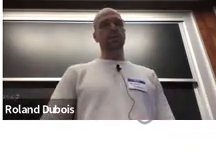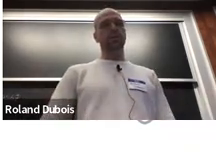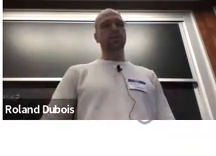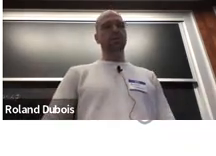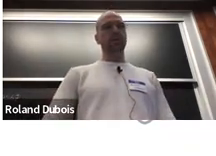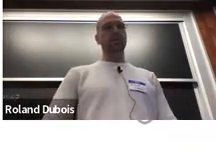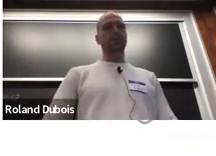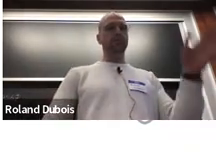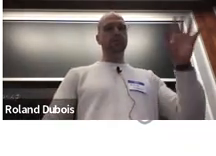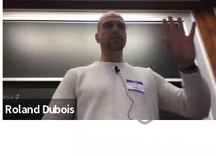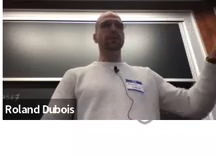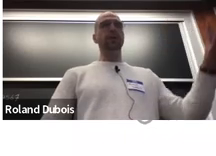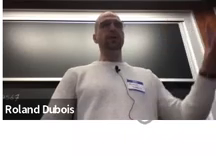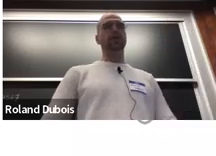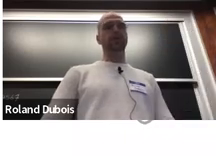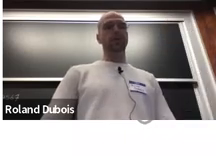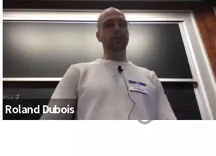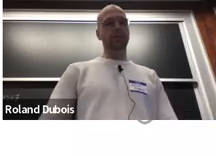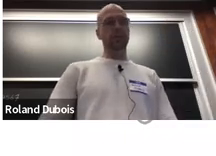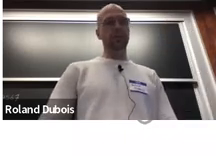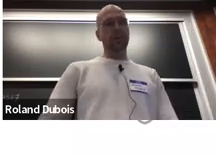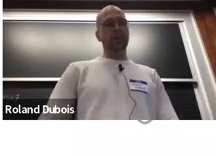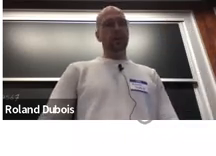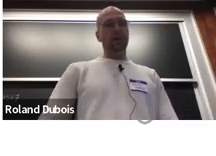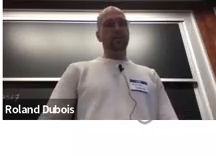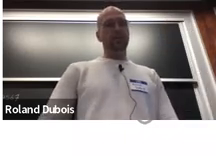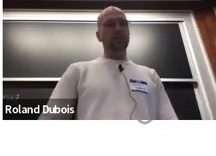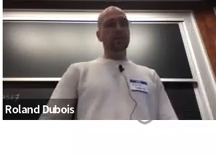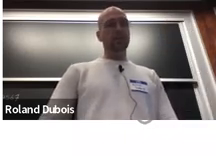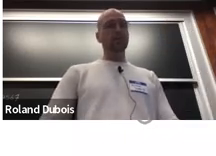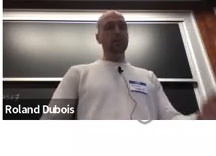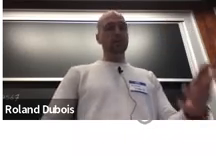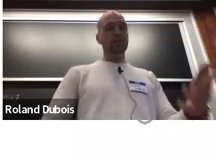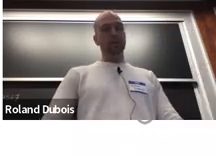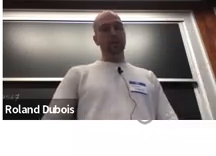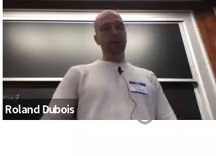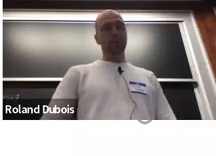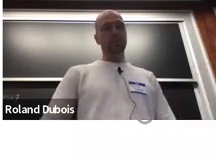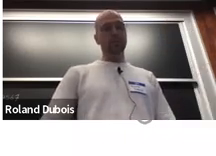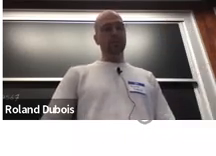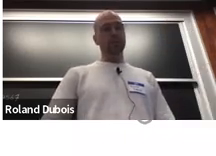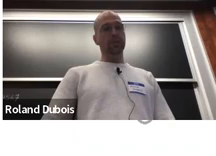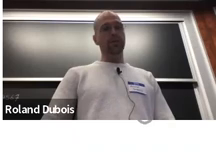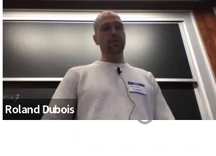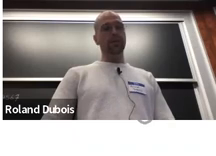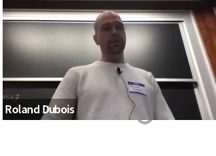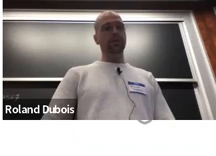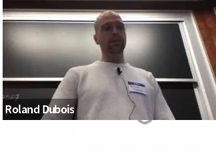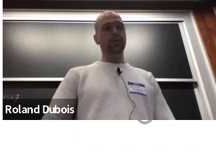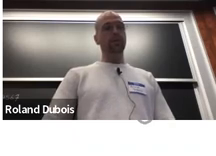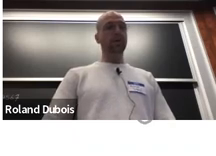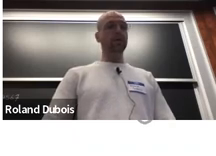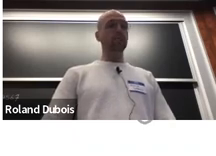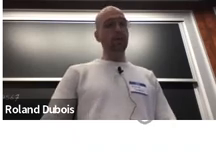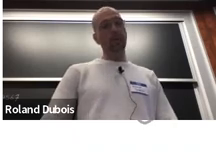this kind of outside of the box thinking. There's Google Resonance. There's